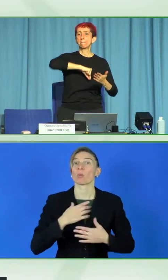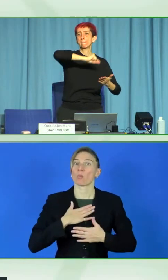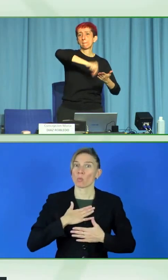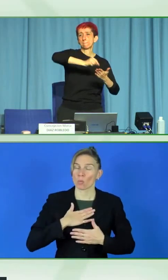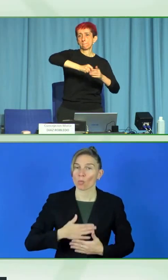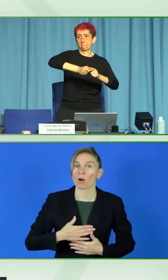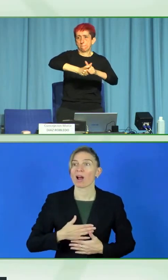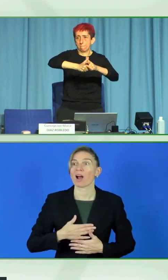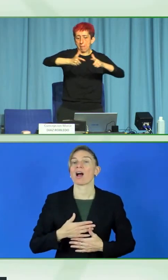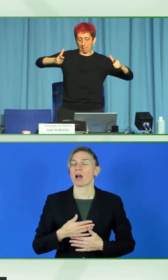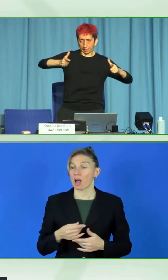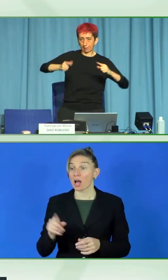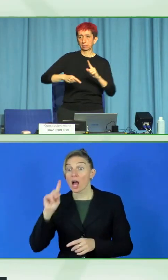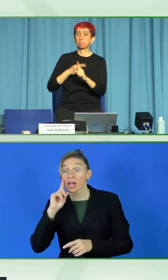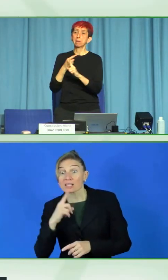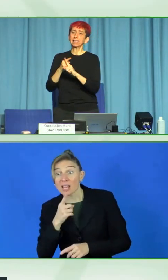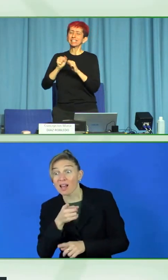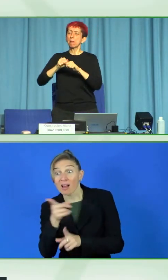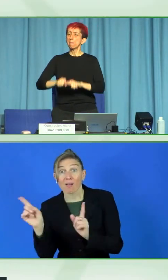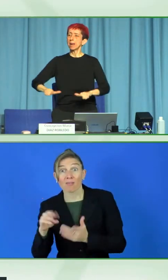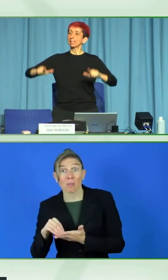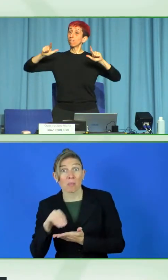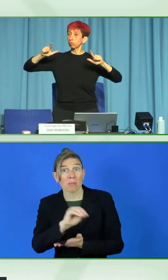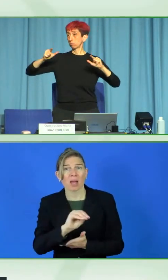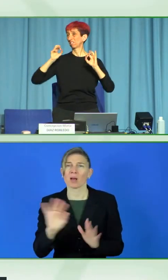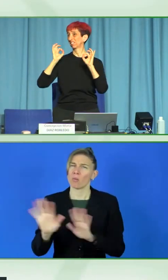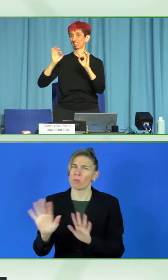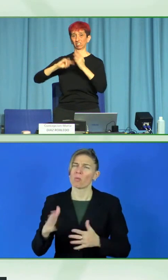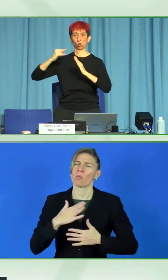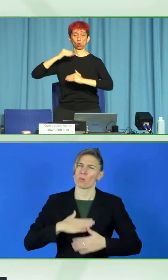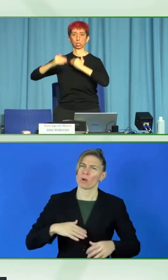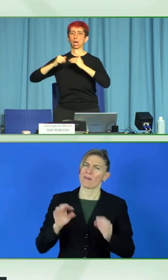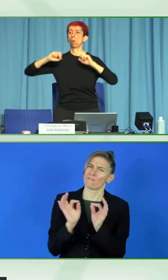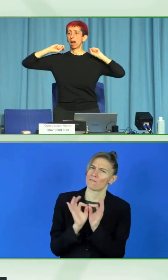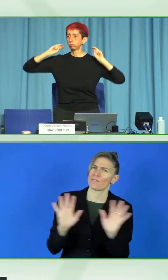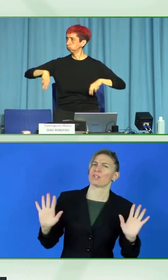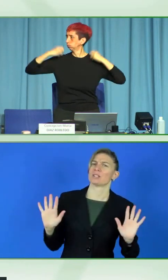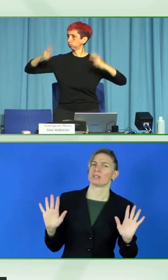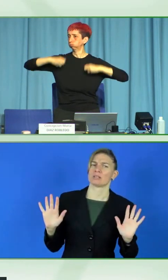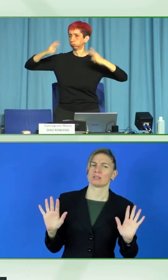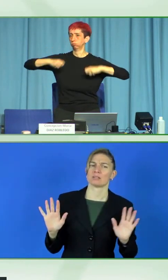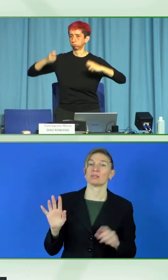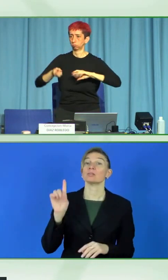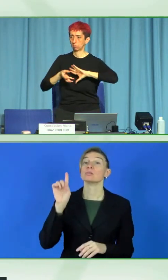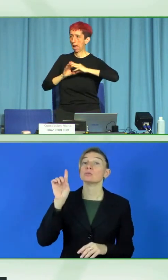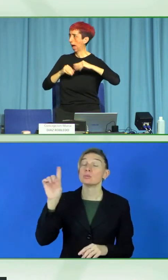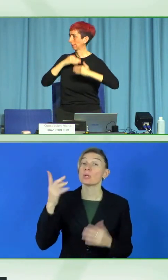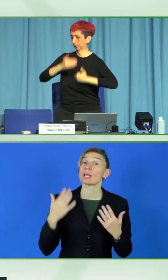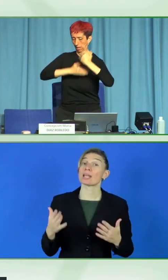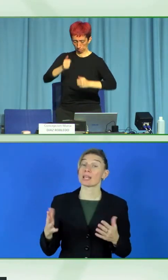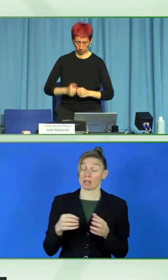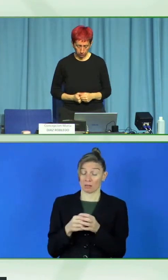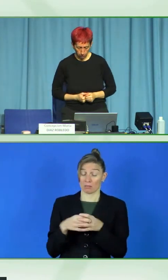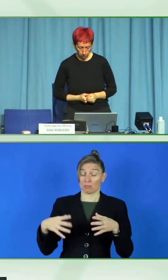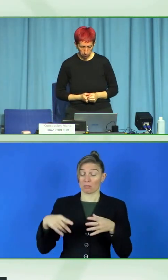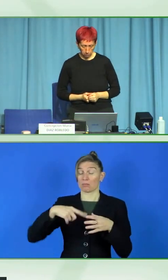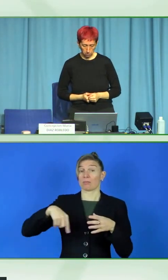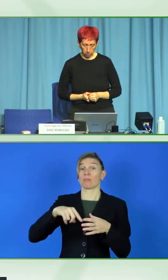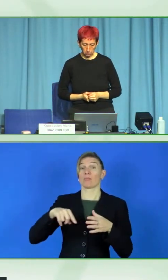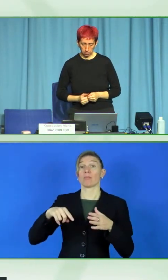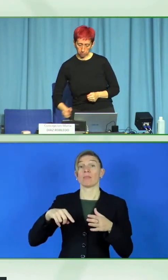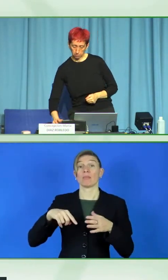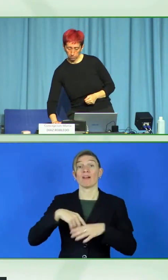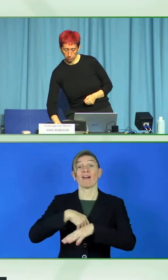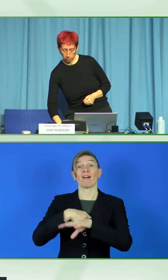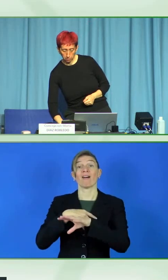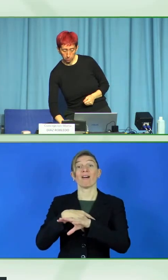deaf person. We are increasing the number of the video interpreters and also upgrading